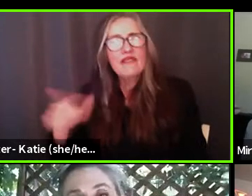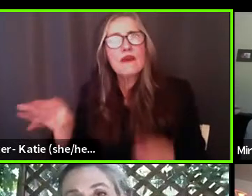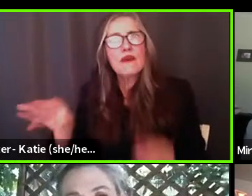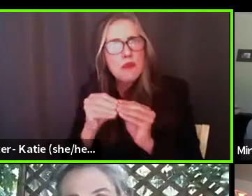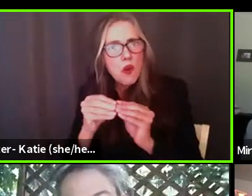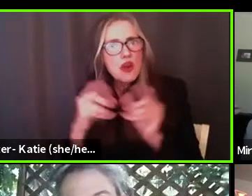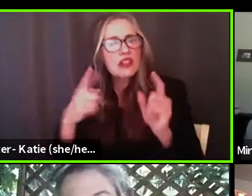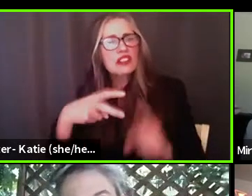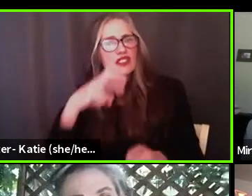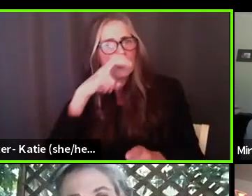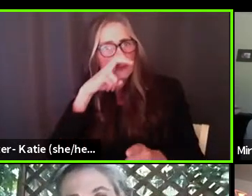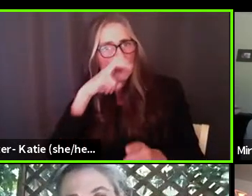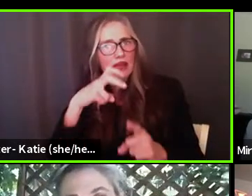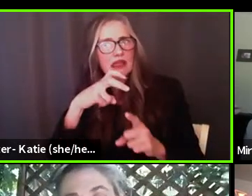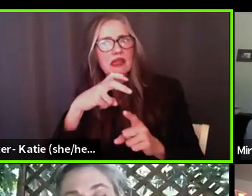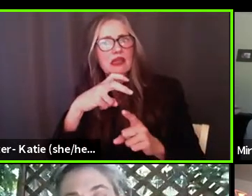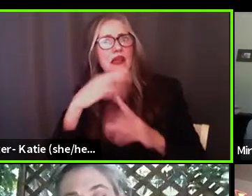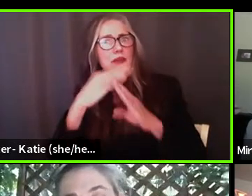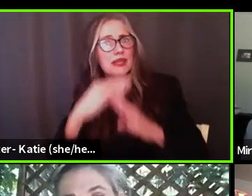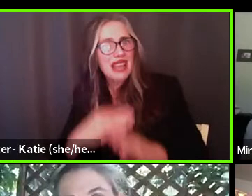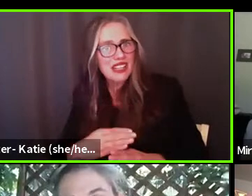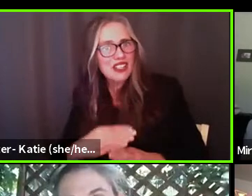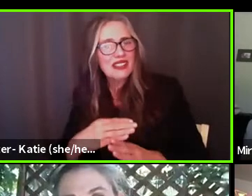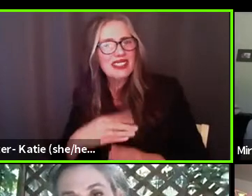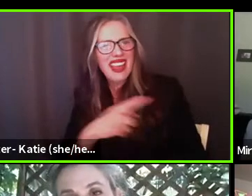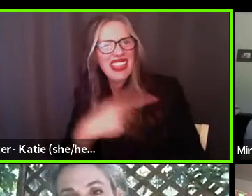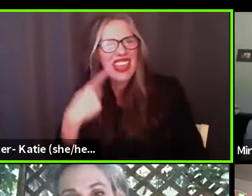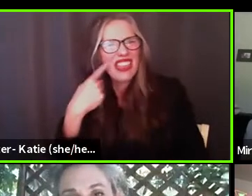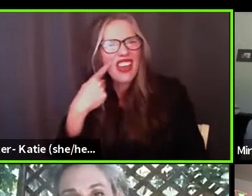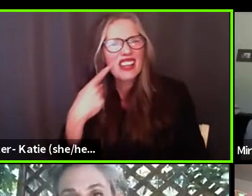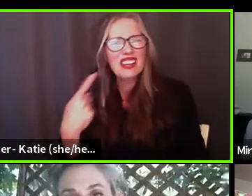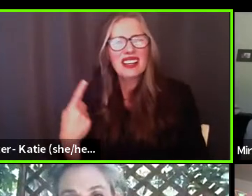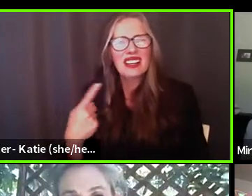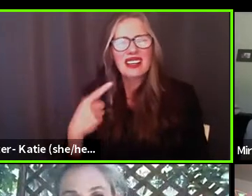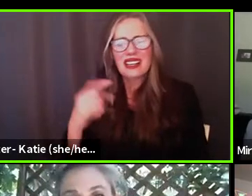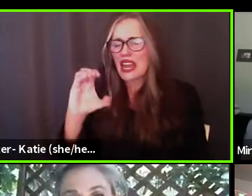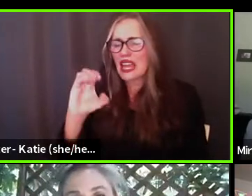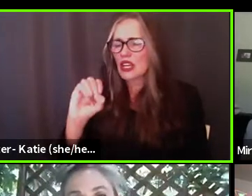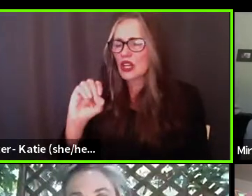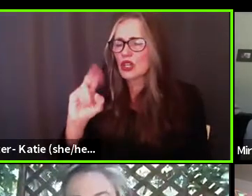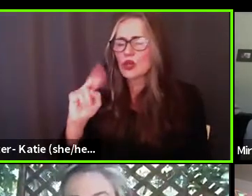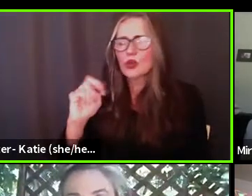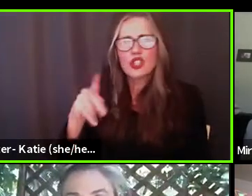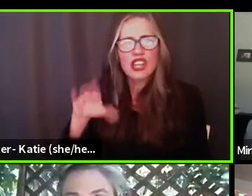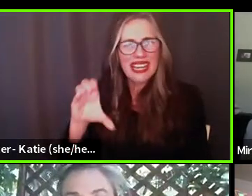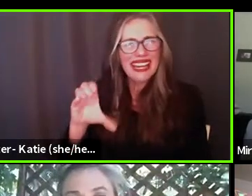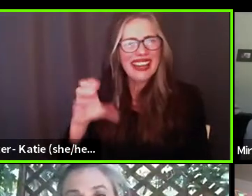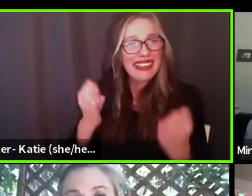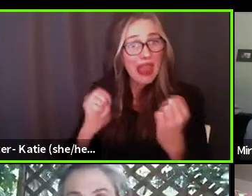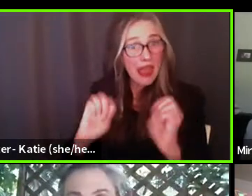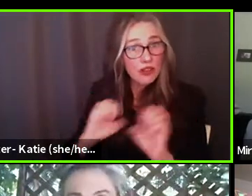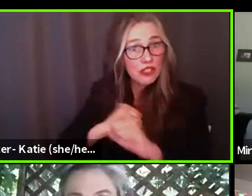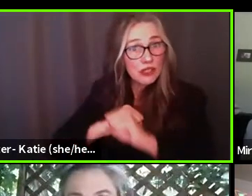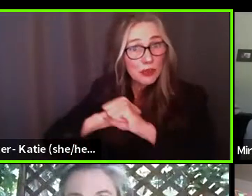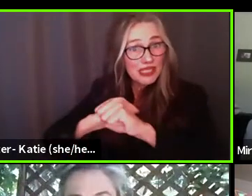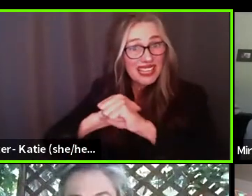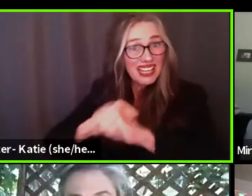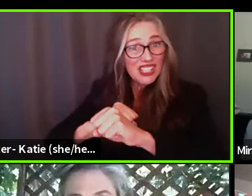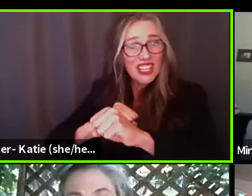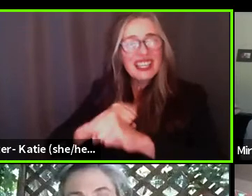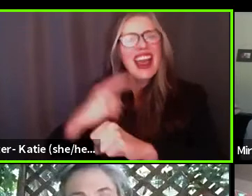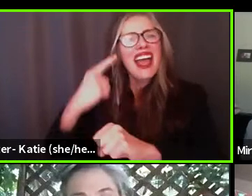sort of loopholes that they thought they basically thought that the eugenic protection efforts that were put in place to ensure